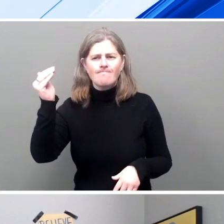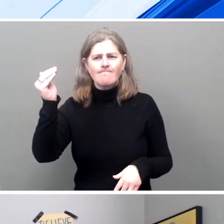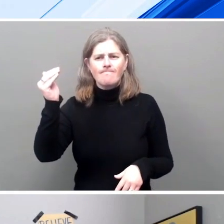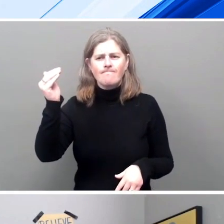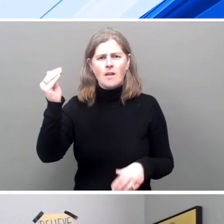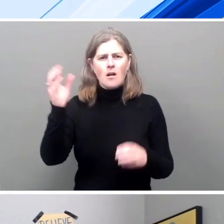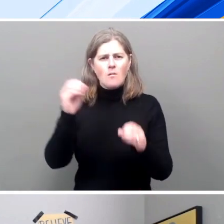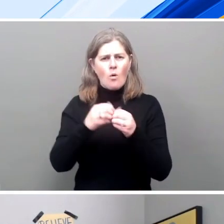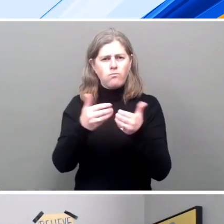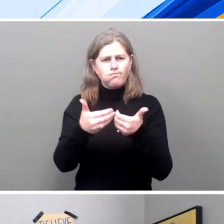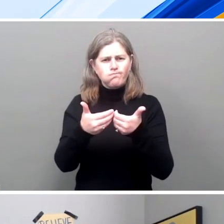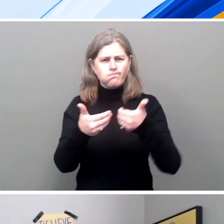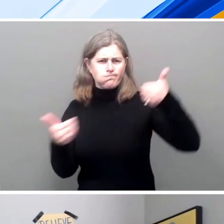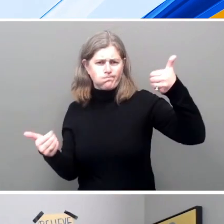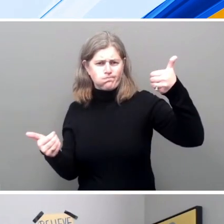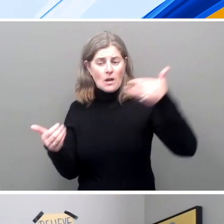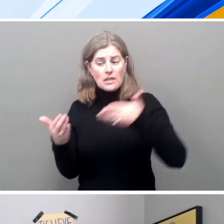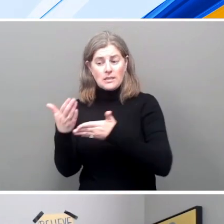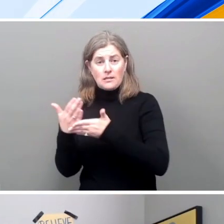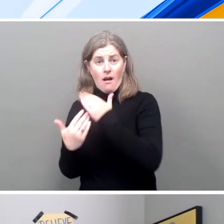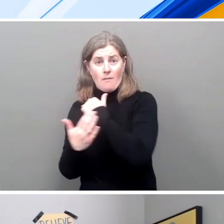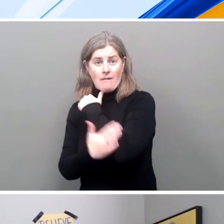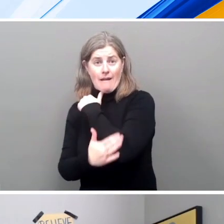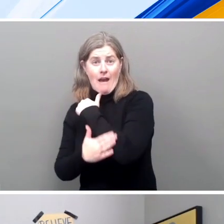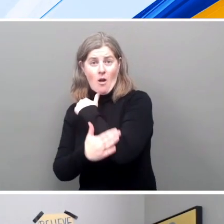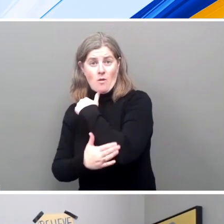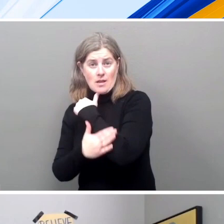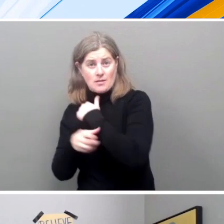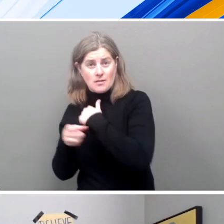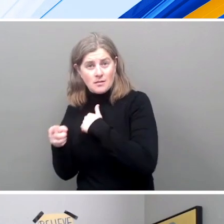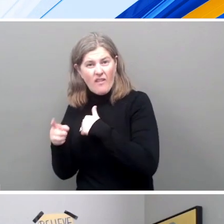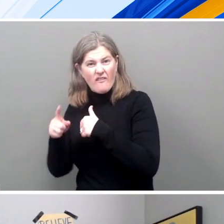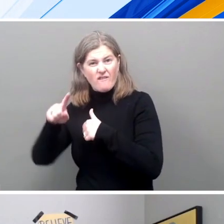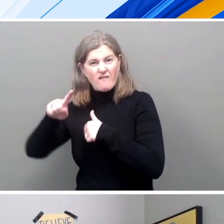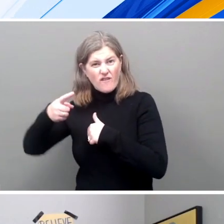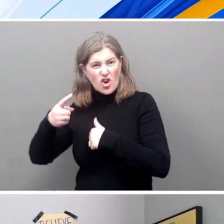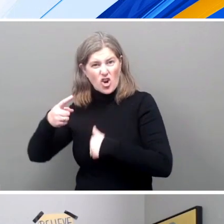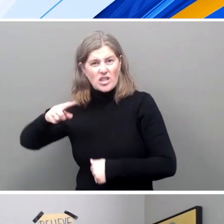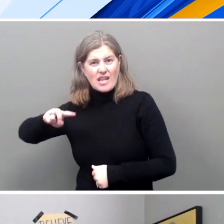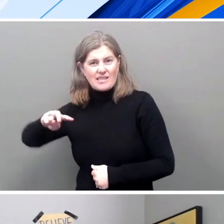chasm in some counties between the first and the second